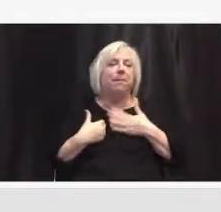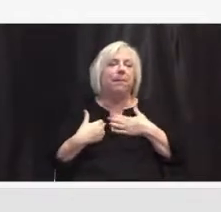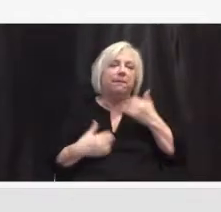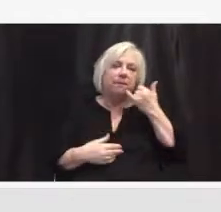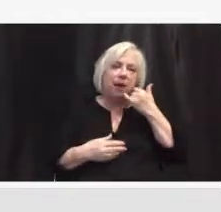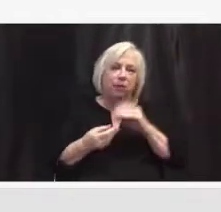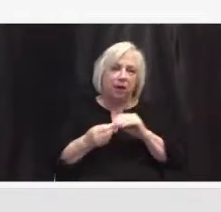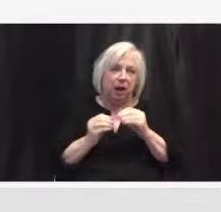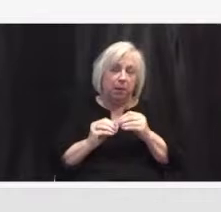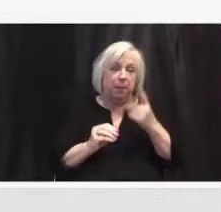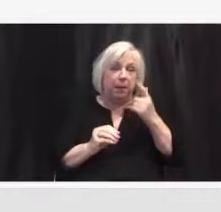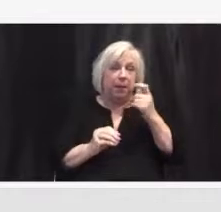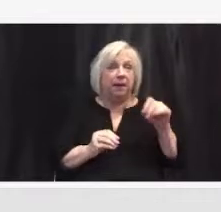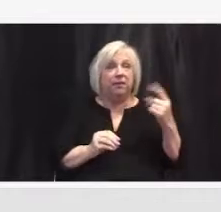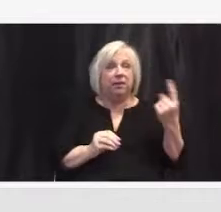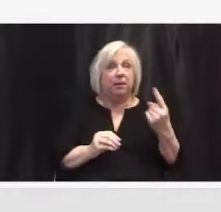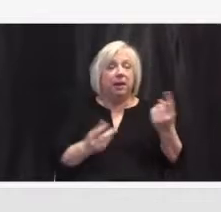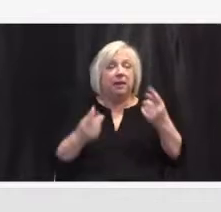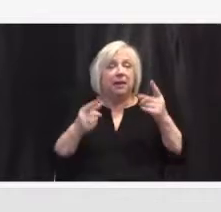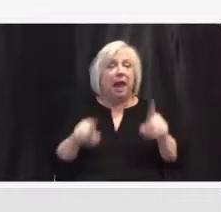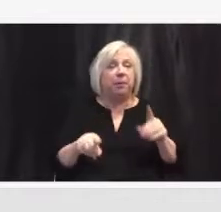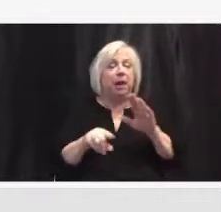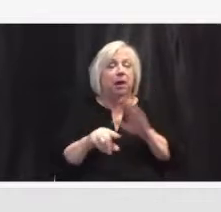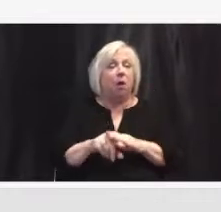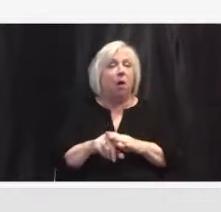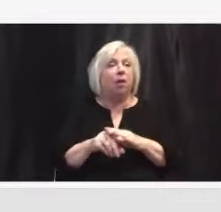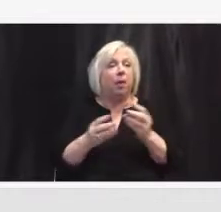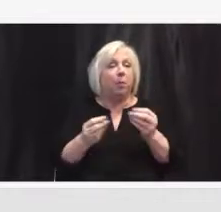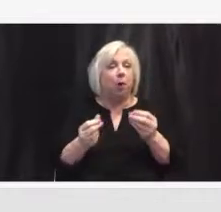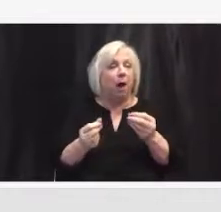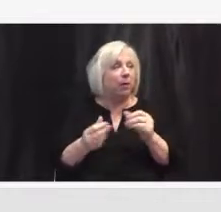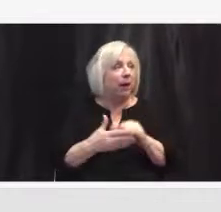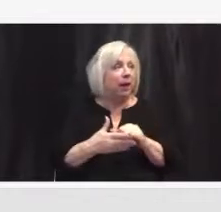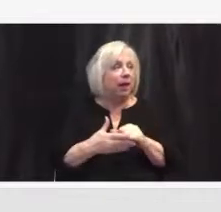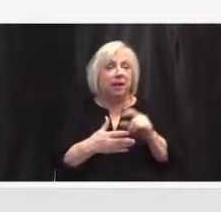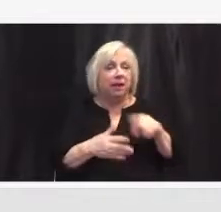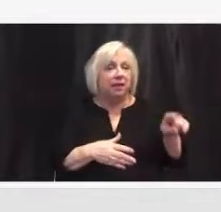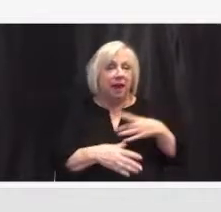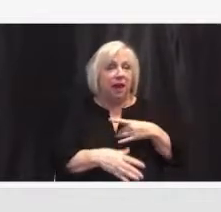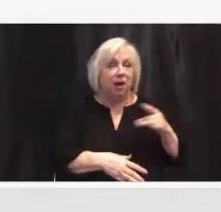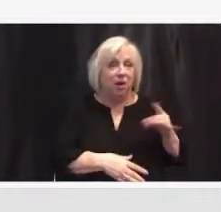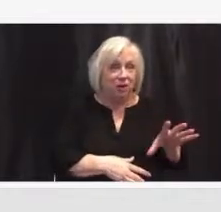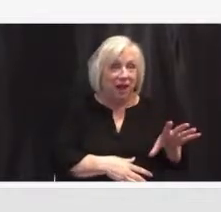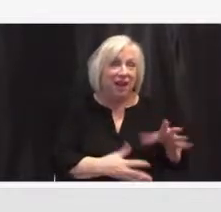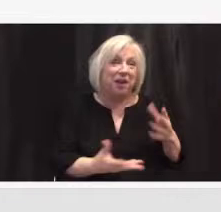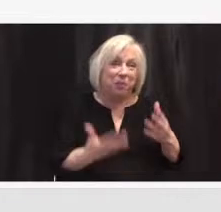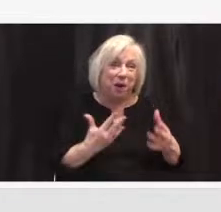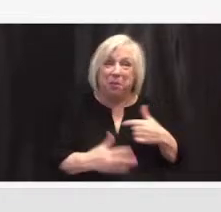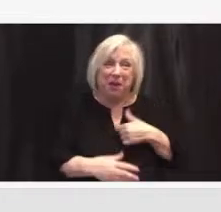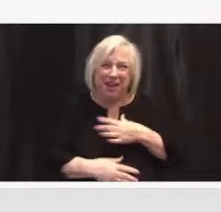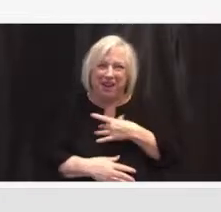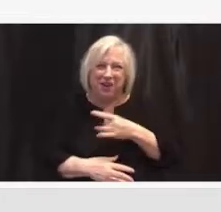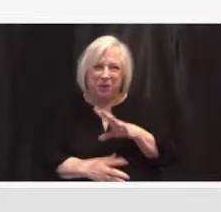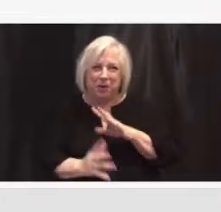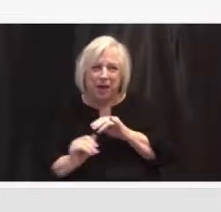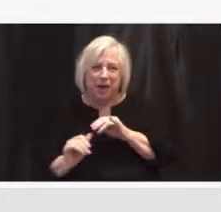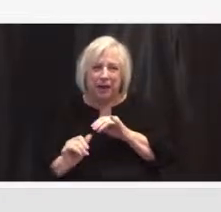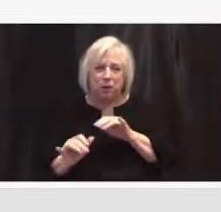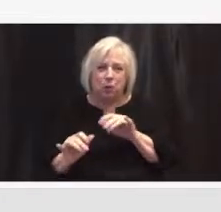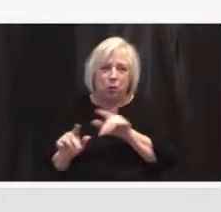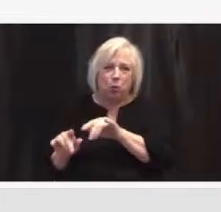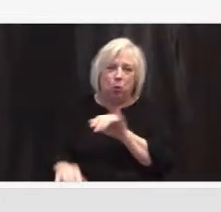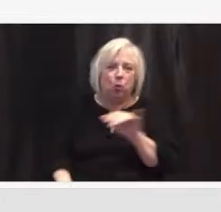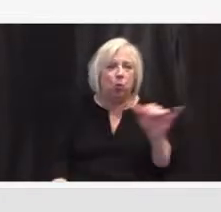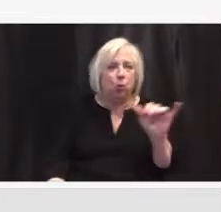happening on the property they don't like, I probably don't like it either. activity that's not positive on